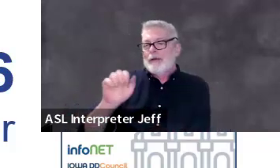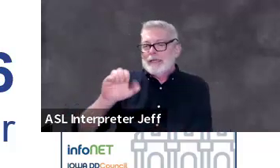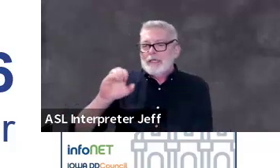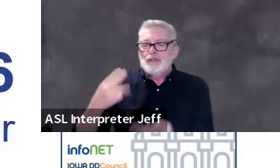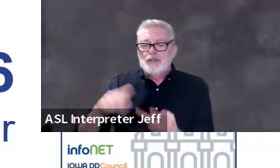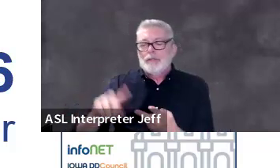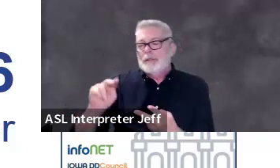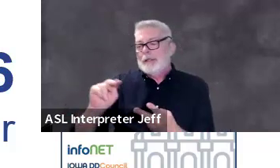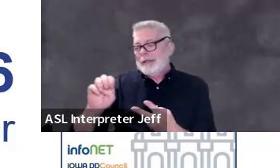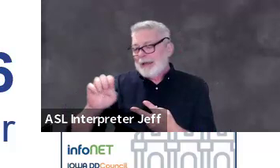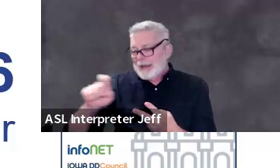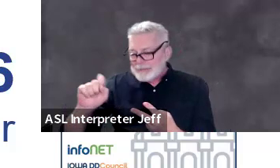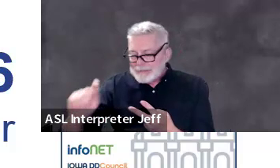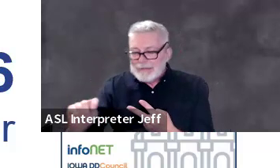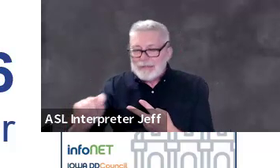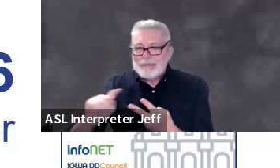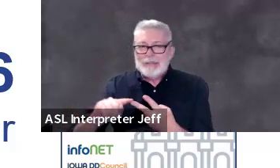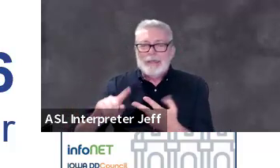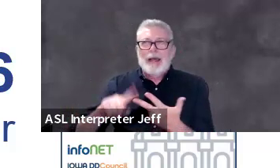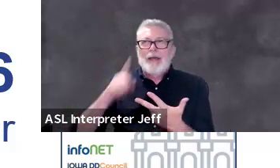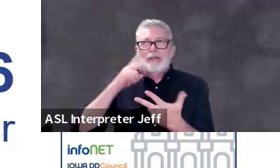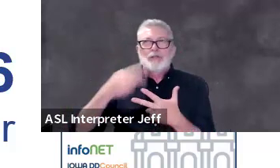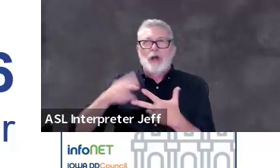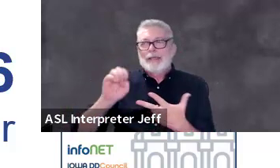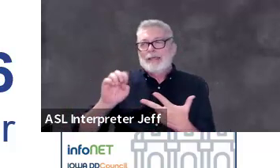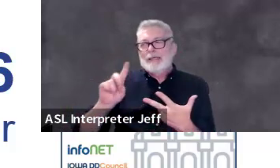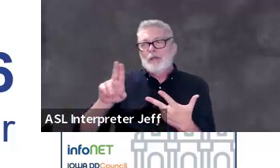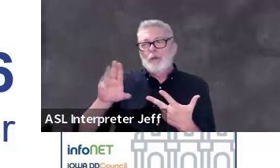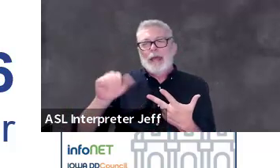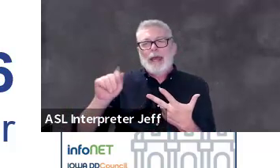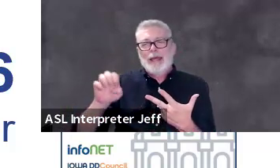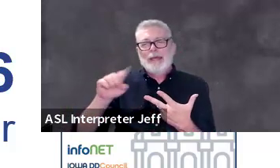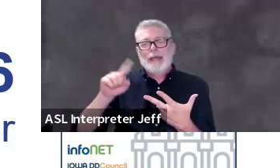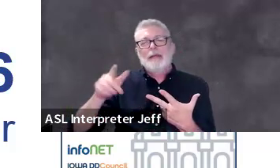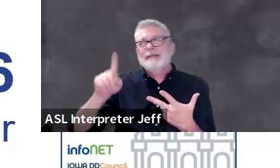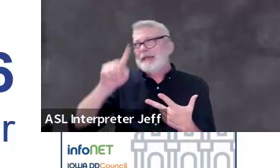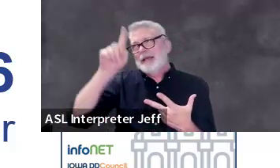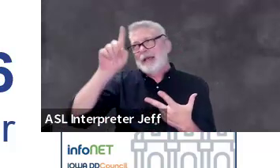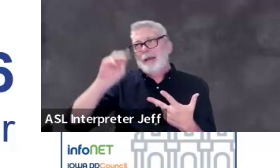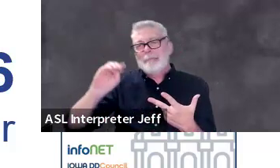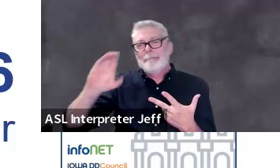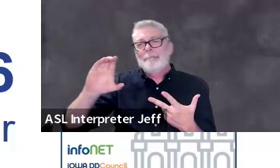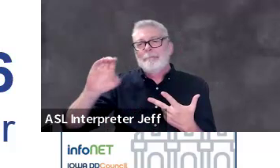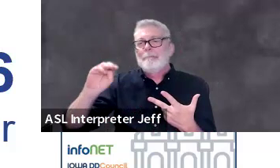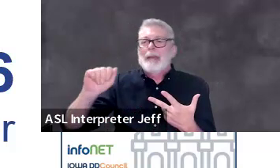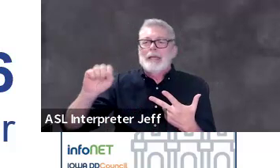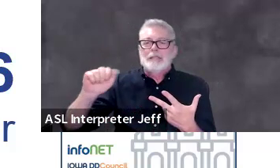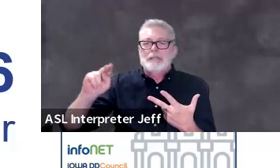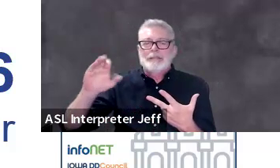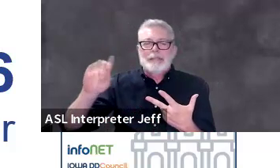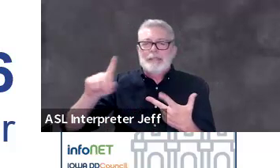Next, I think it's Educate up in Mason City. These are programs for college-age kids